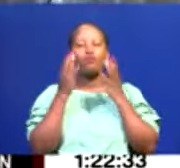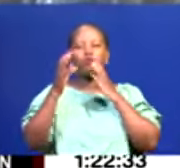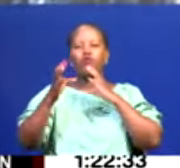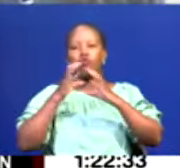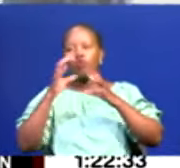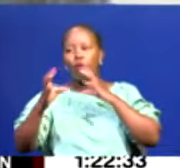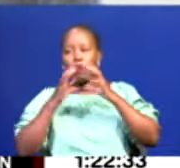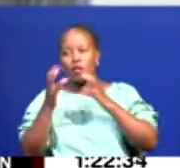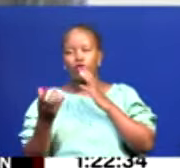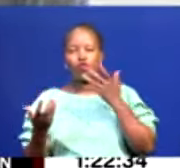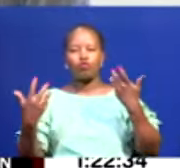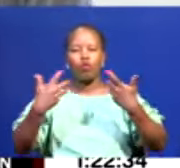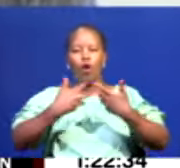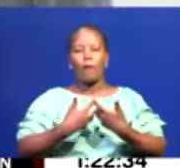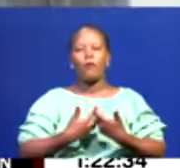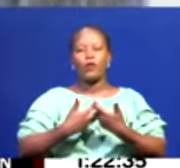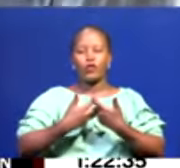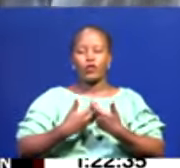collaboration.